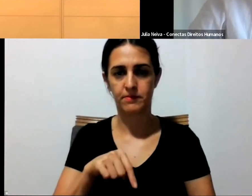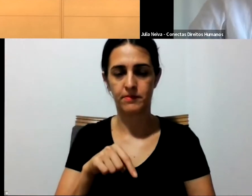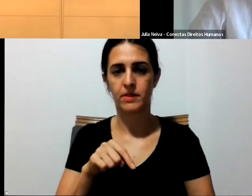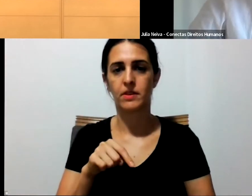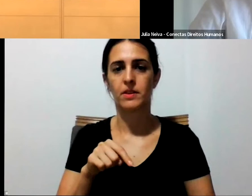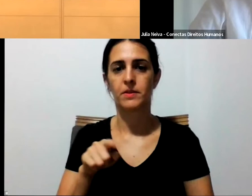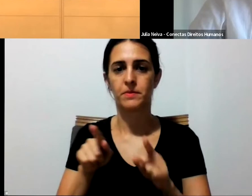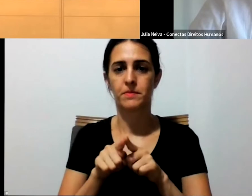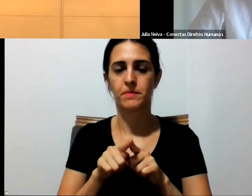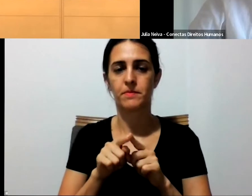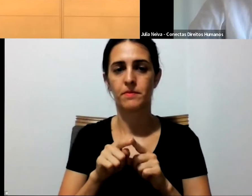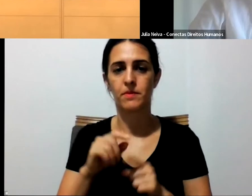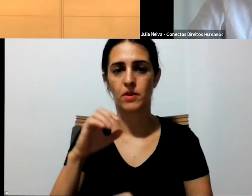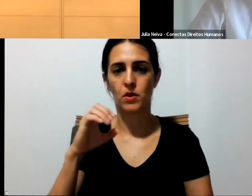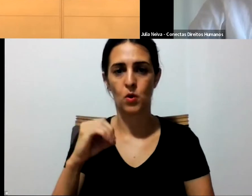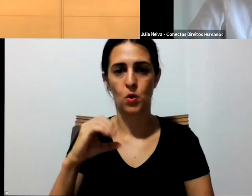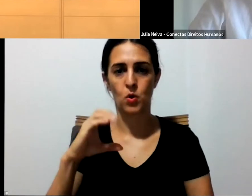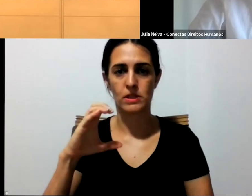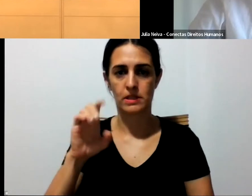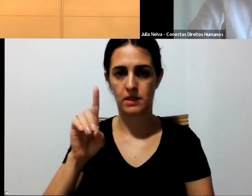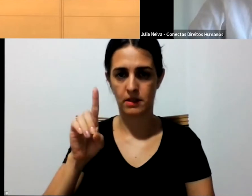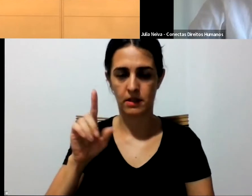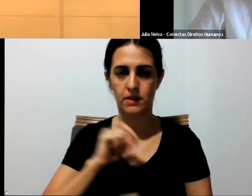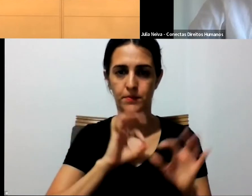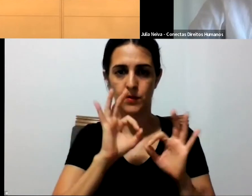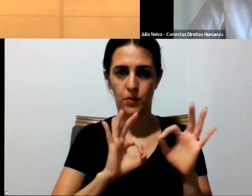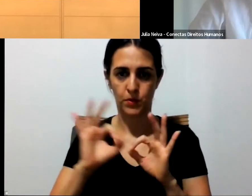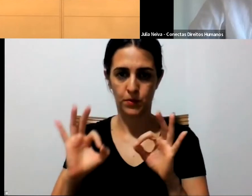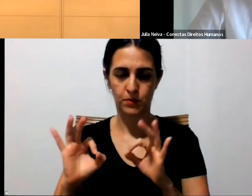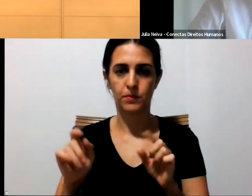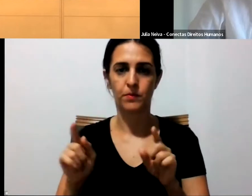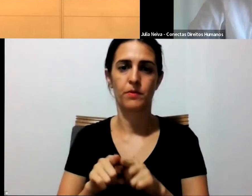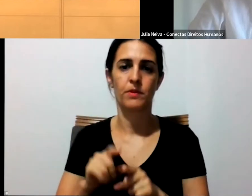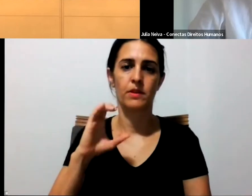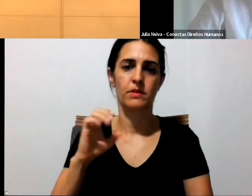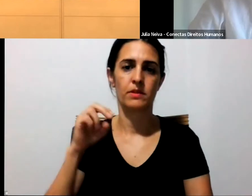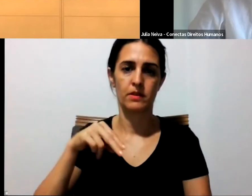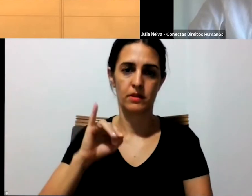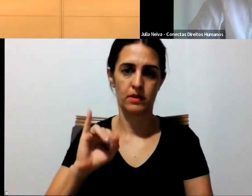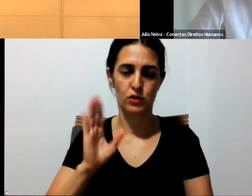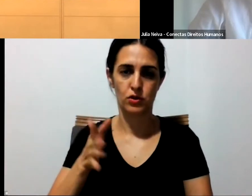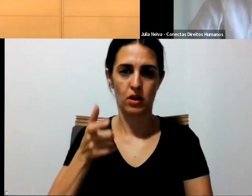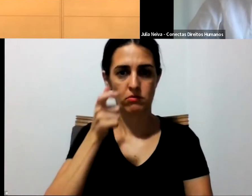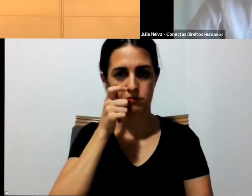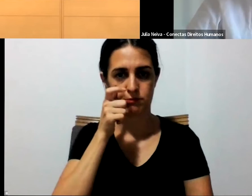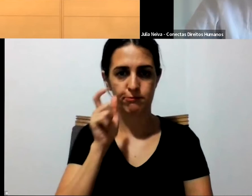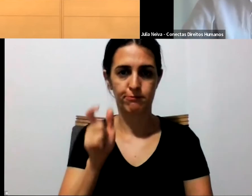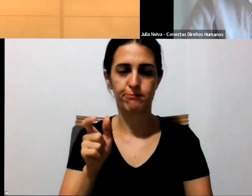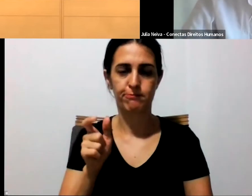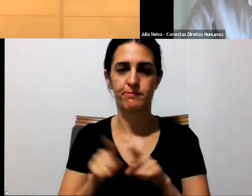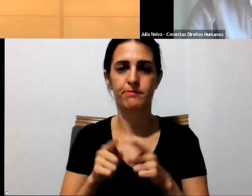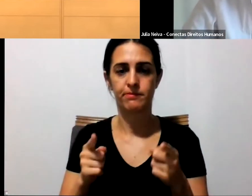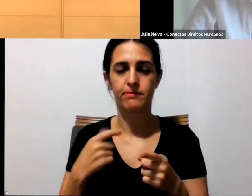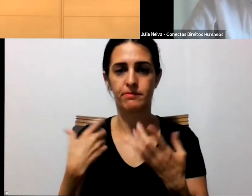area. In relation to what are the most difficult areas, I mean, Brazilian